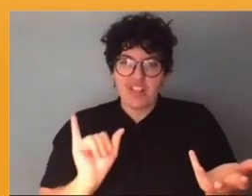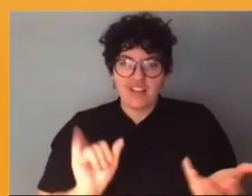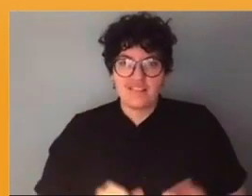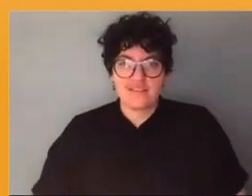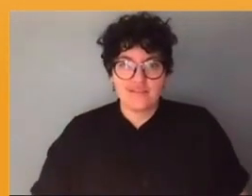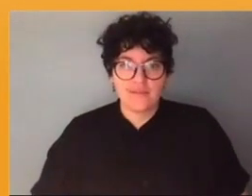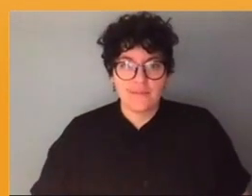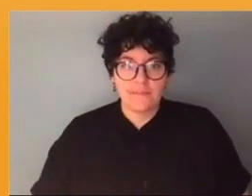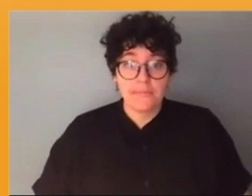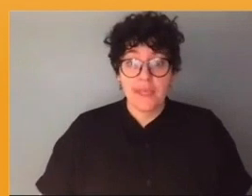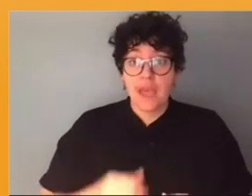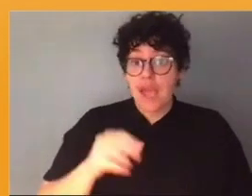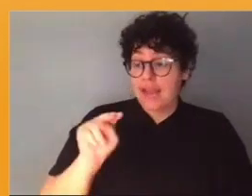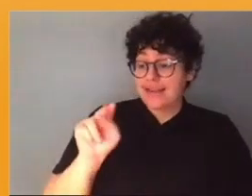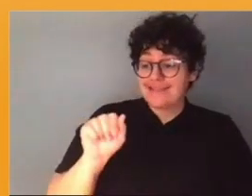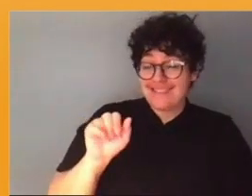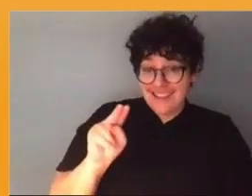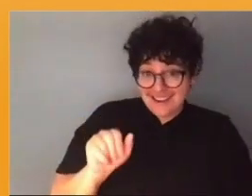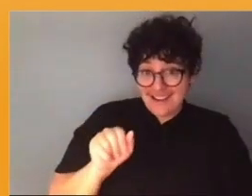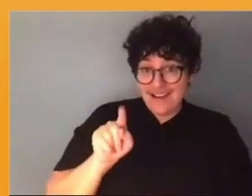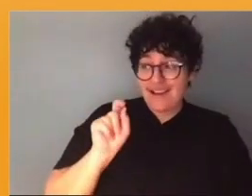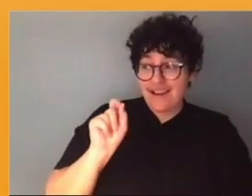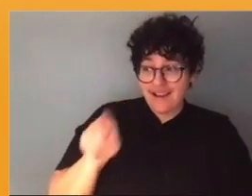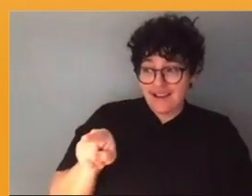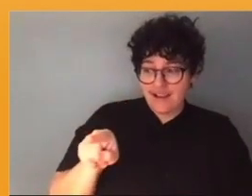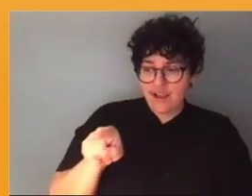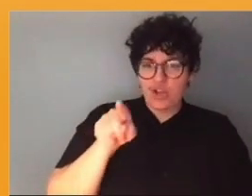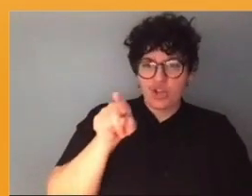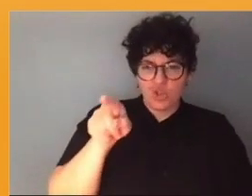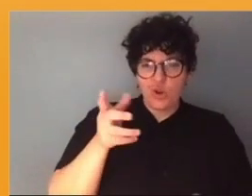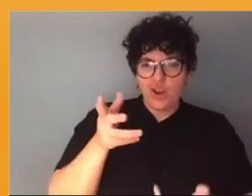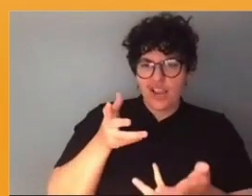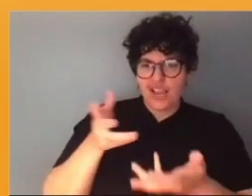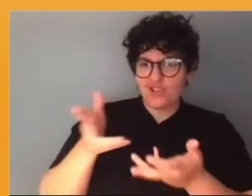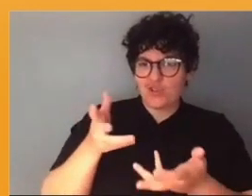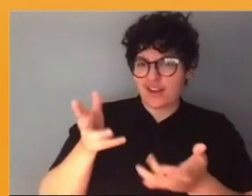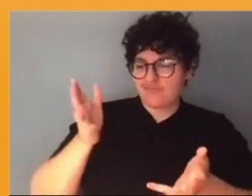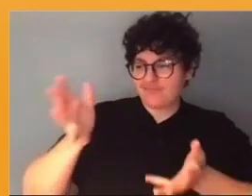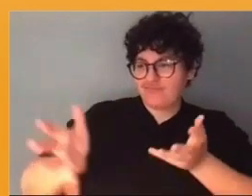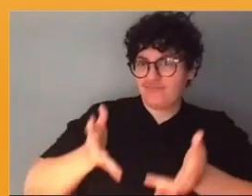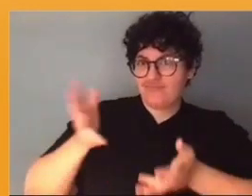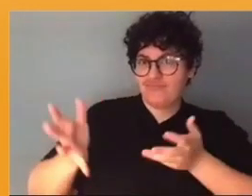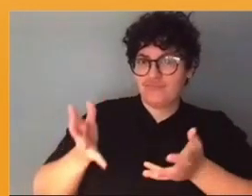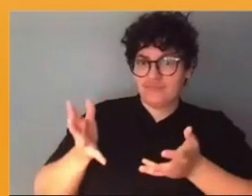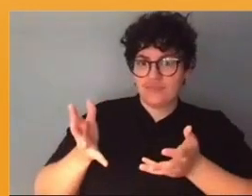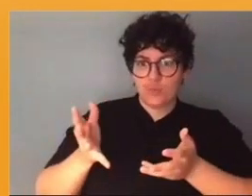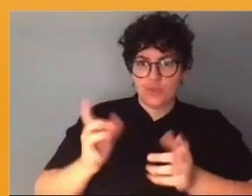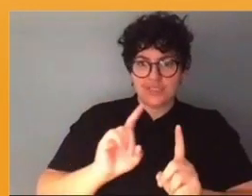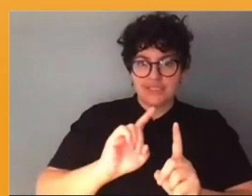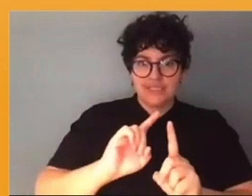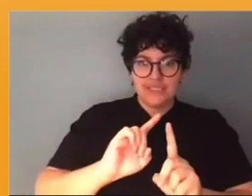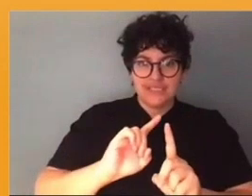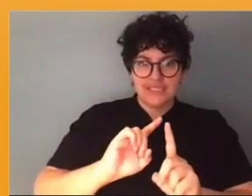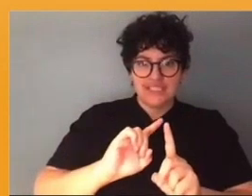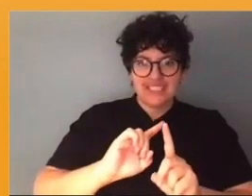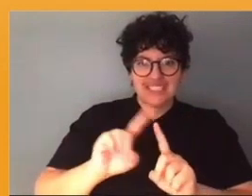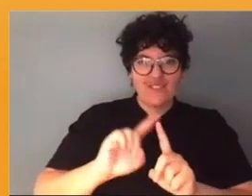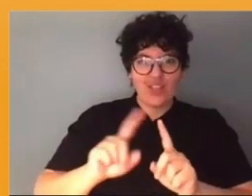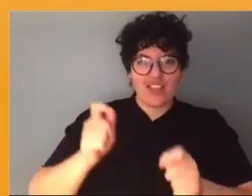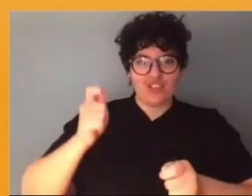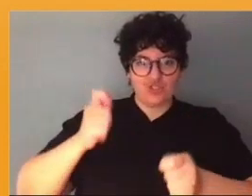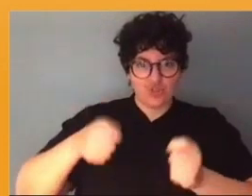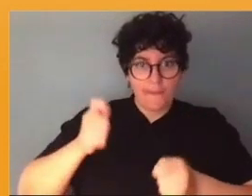how you're really interacting physically, gesturally, with different sorts of strikes on the drum